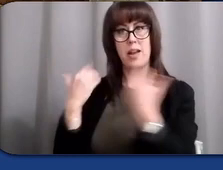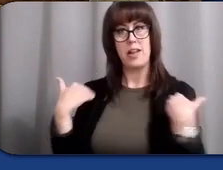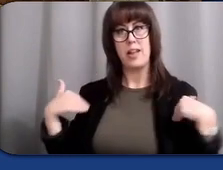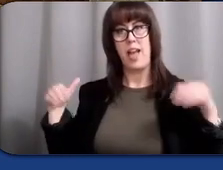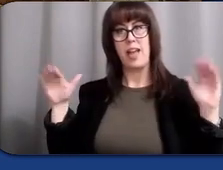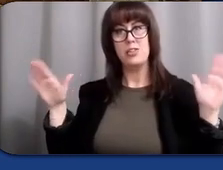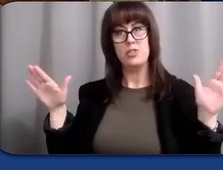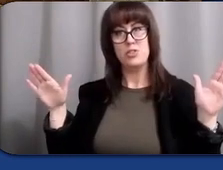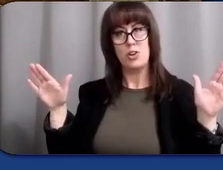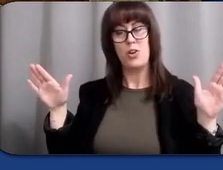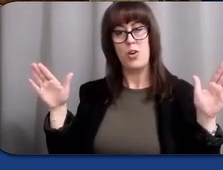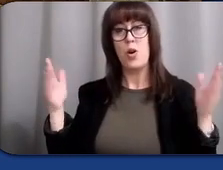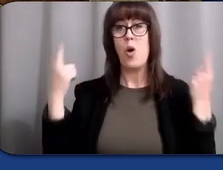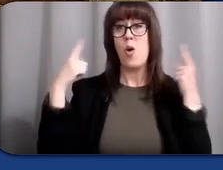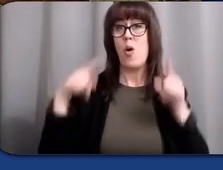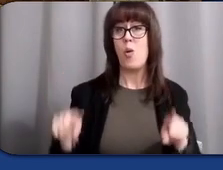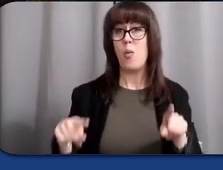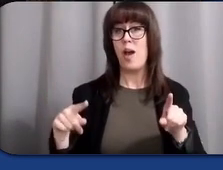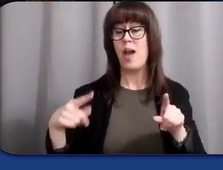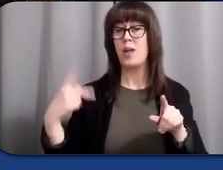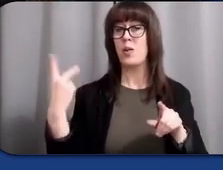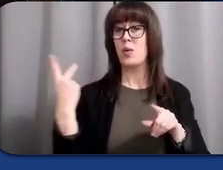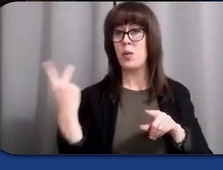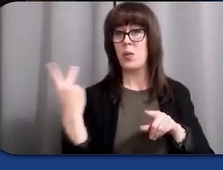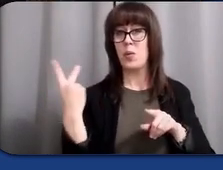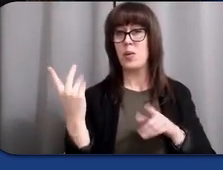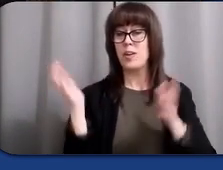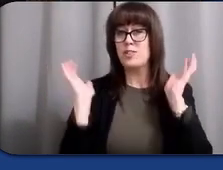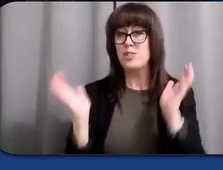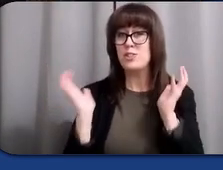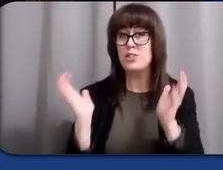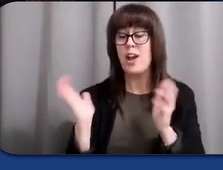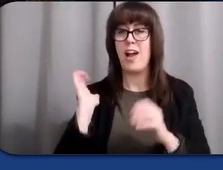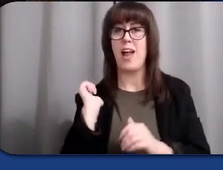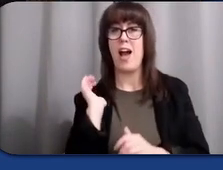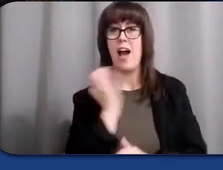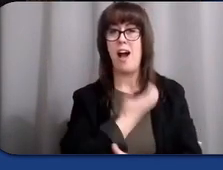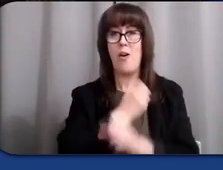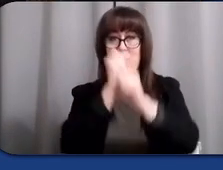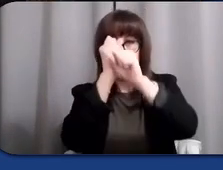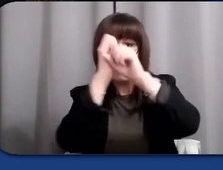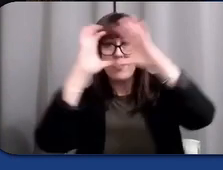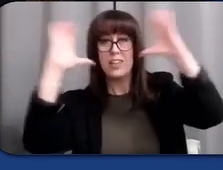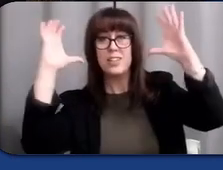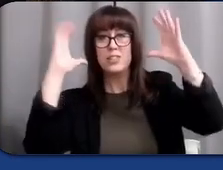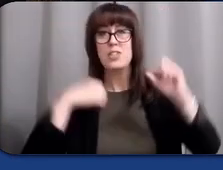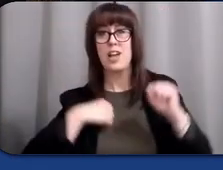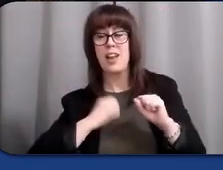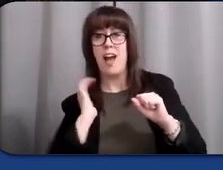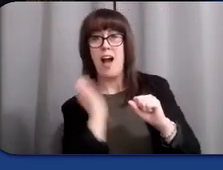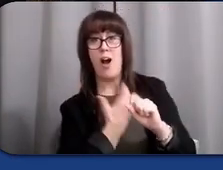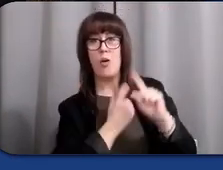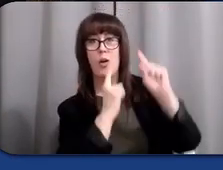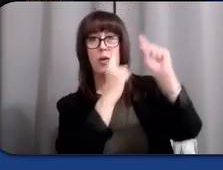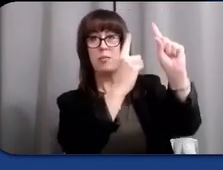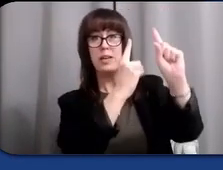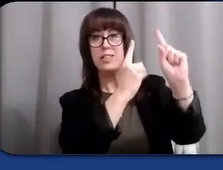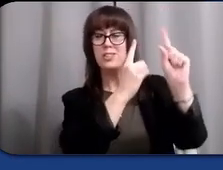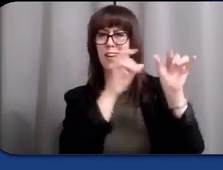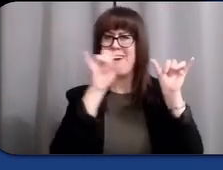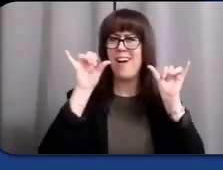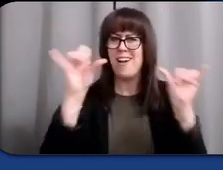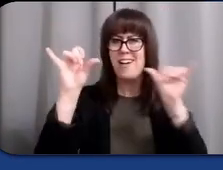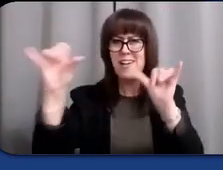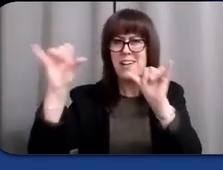about each other's missions and visions, it became clear that we had a strong connection. We believe so